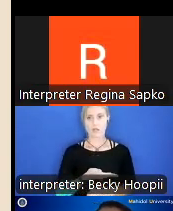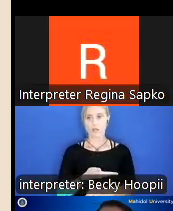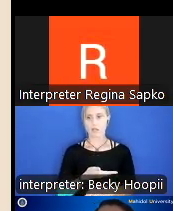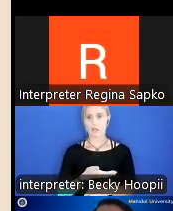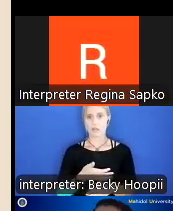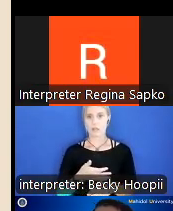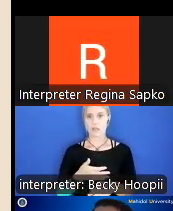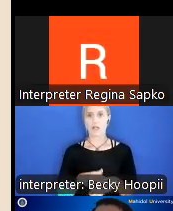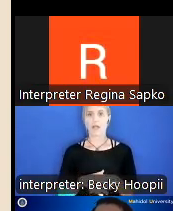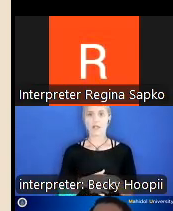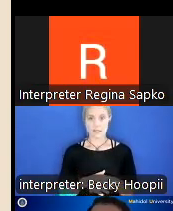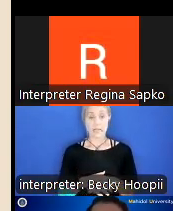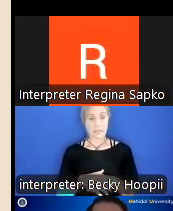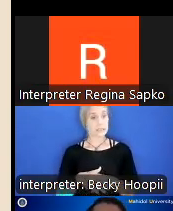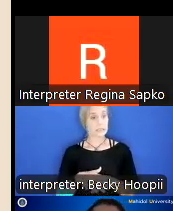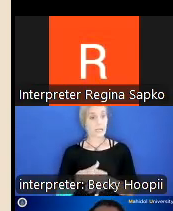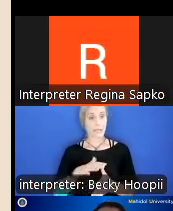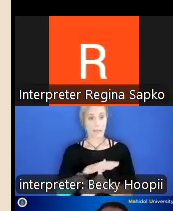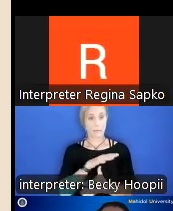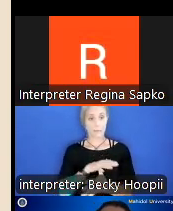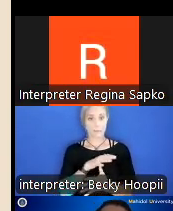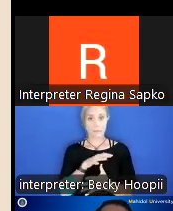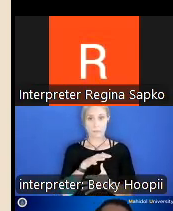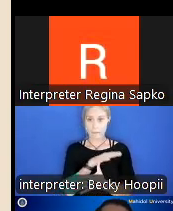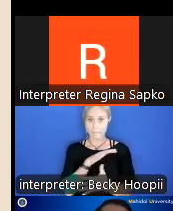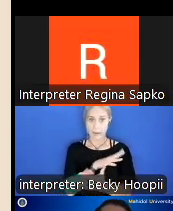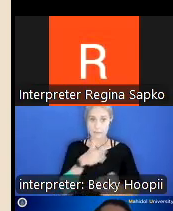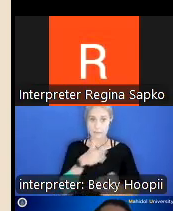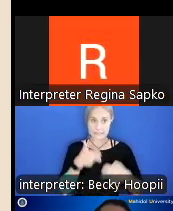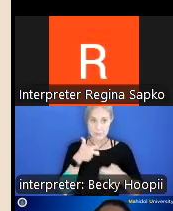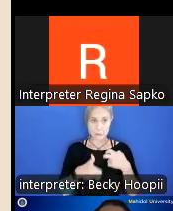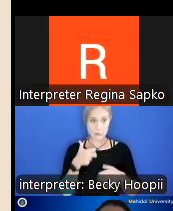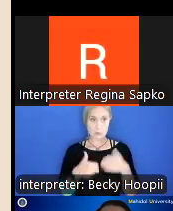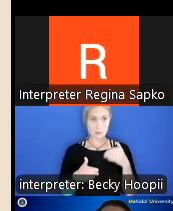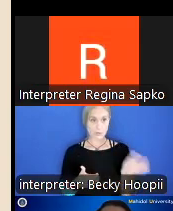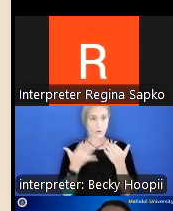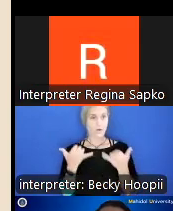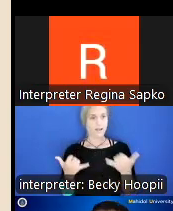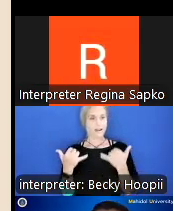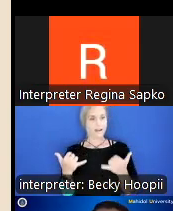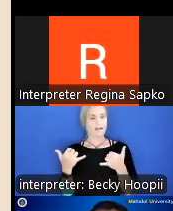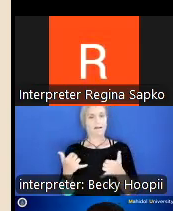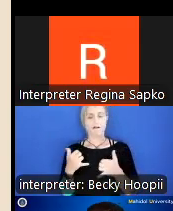side issue. So now I'm talking about